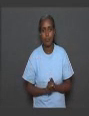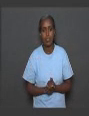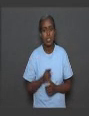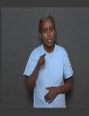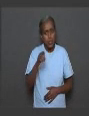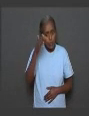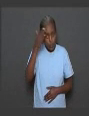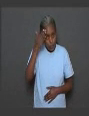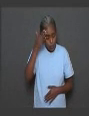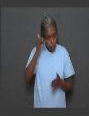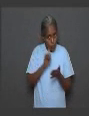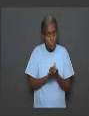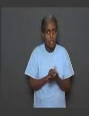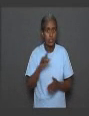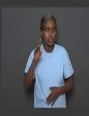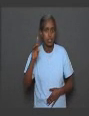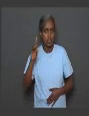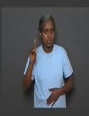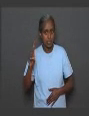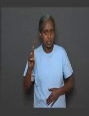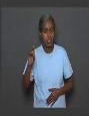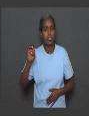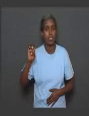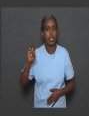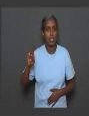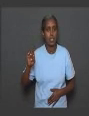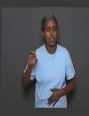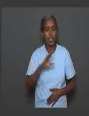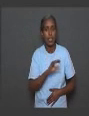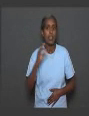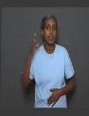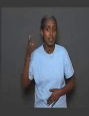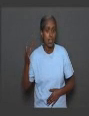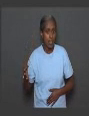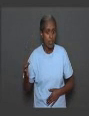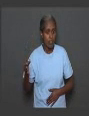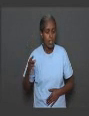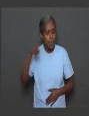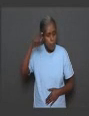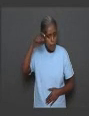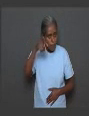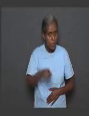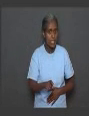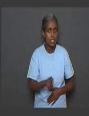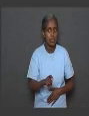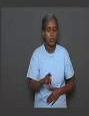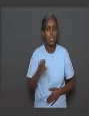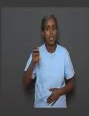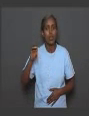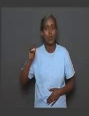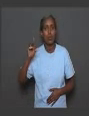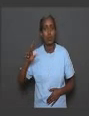know that D, E, and F must be collinear.